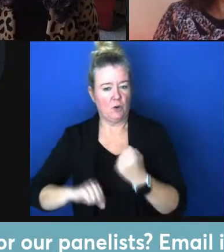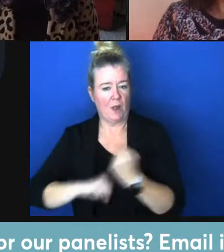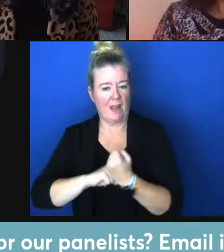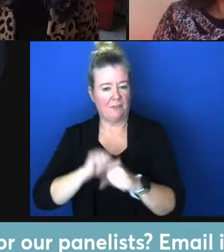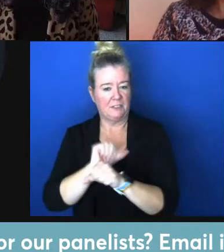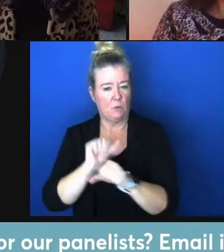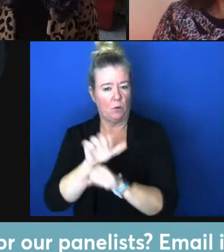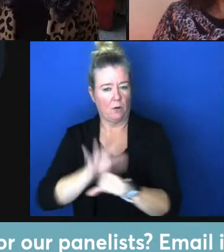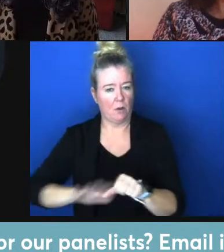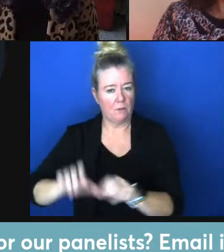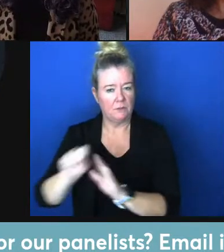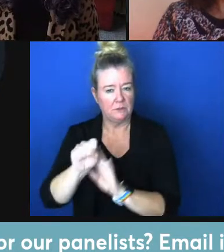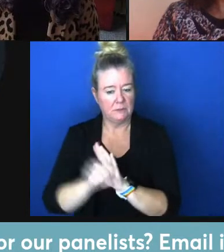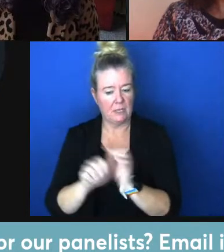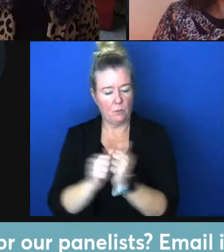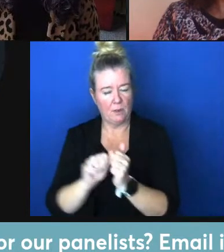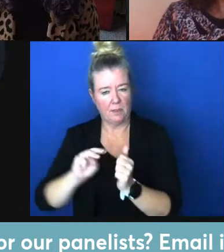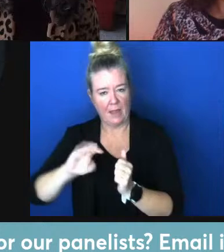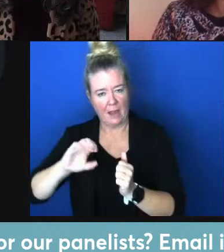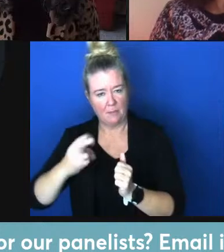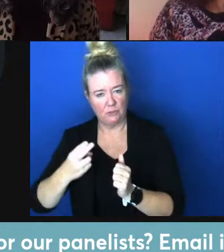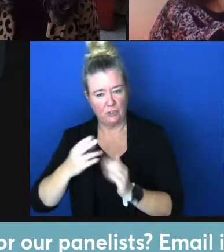around the state with housing in Michigan.